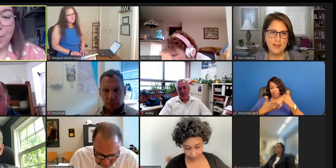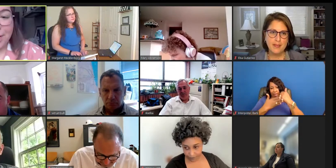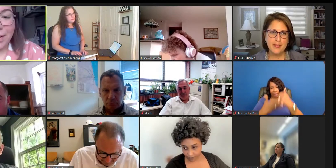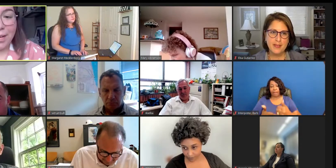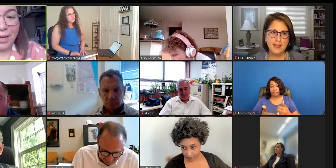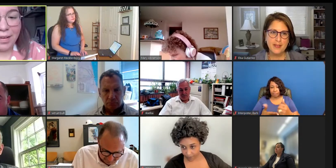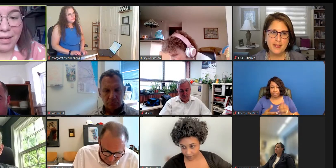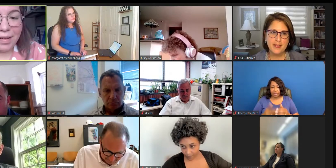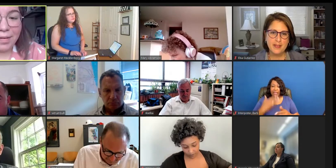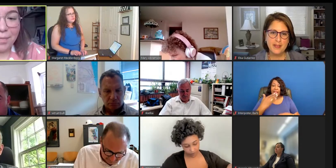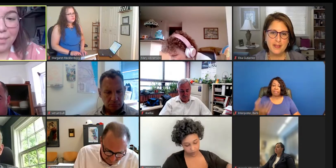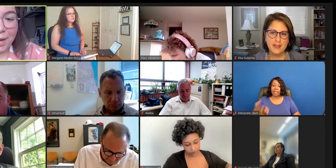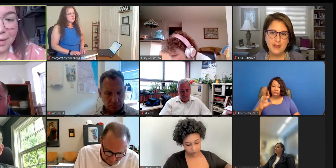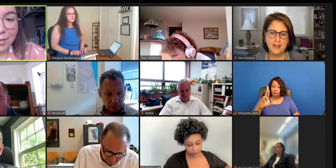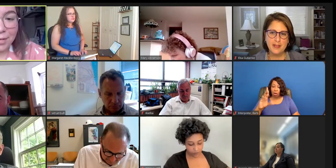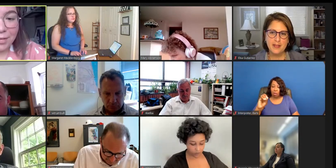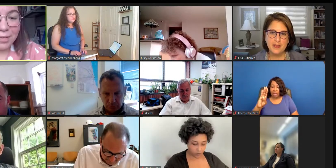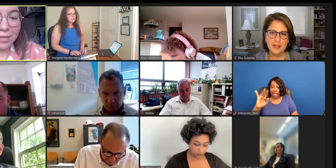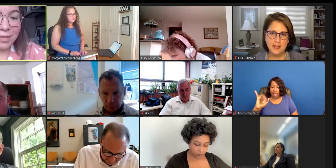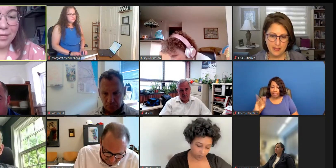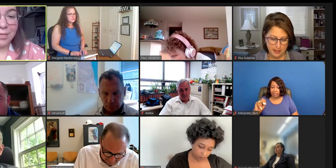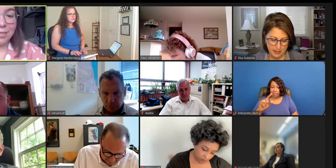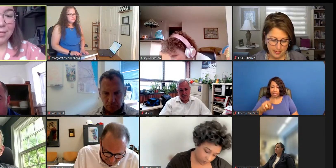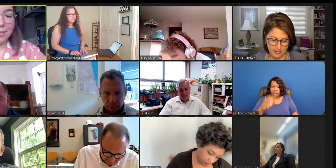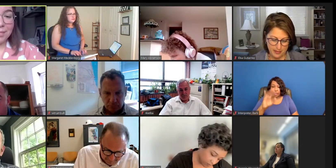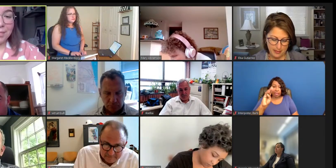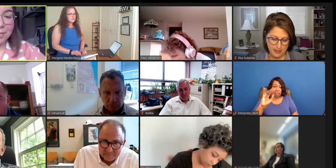Thank you, Robin. Michael?